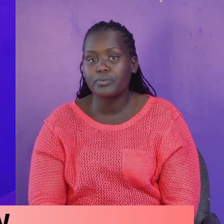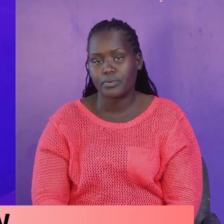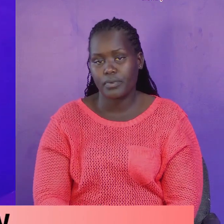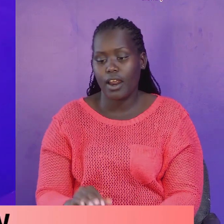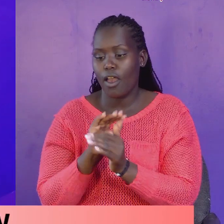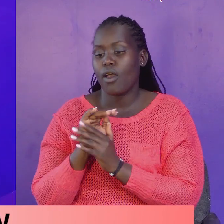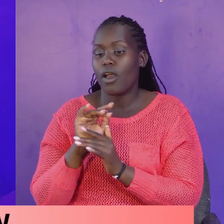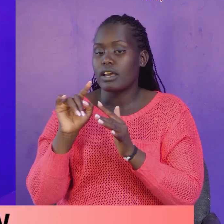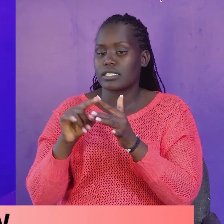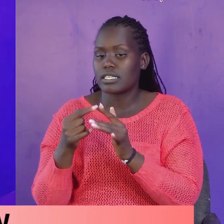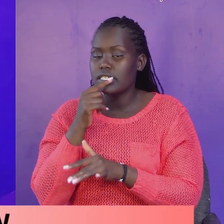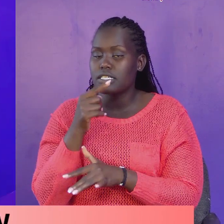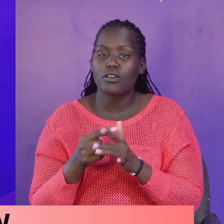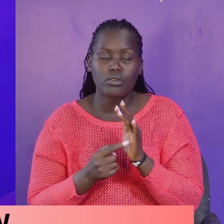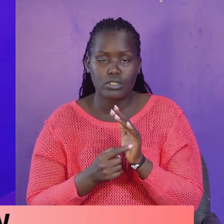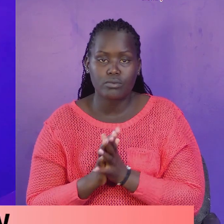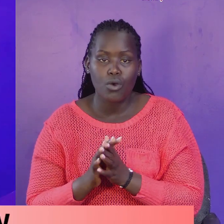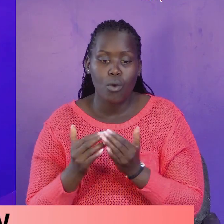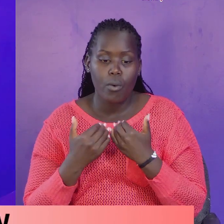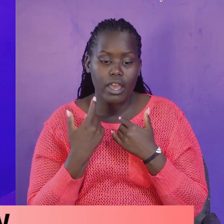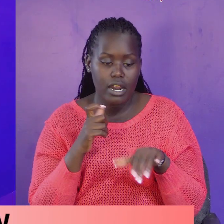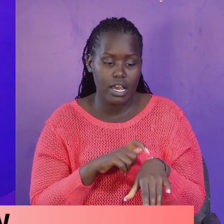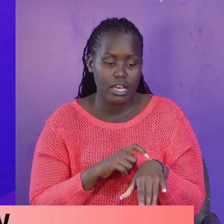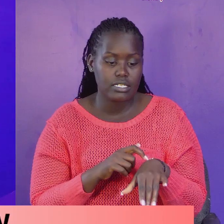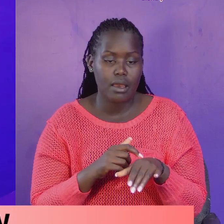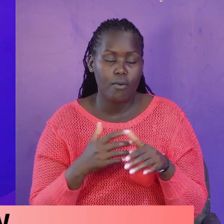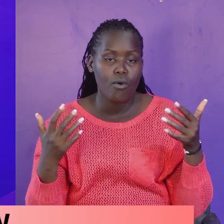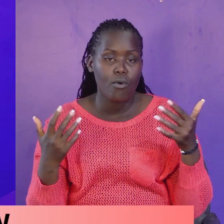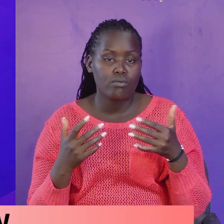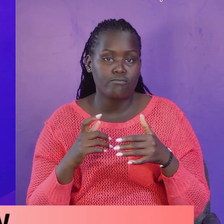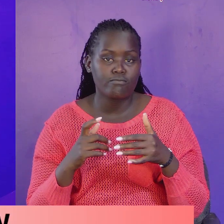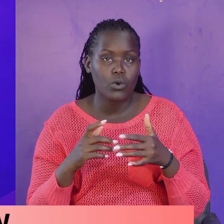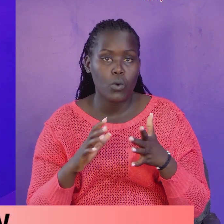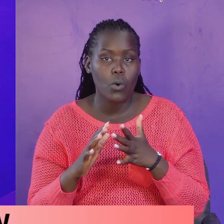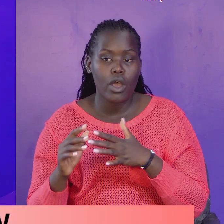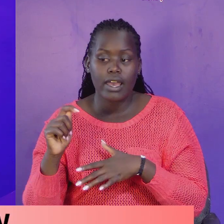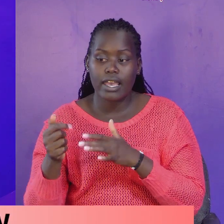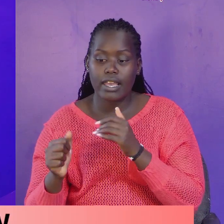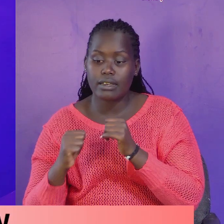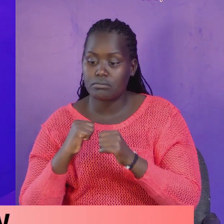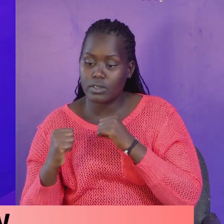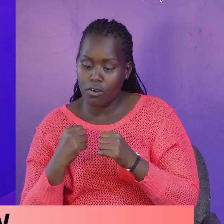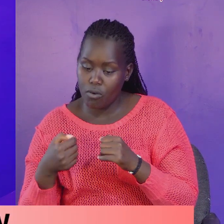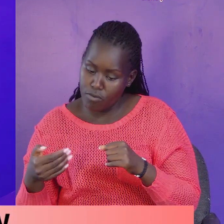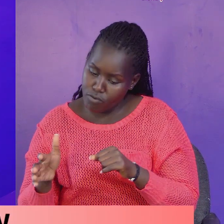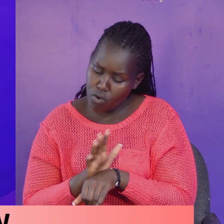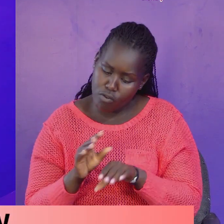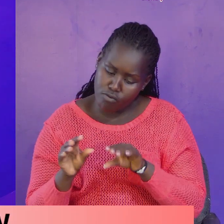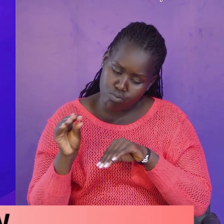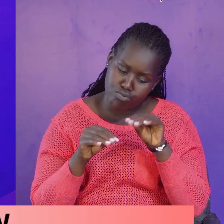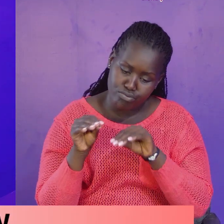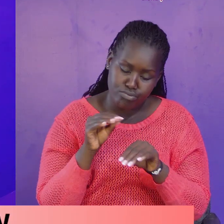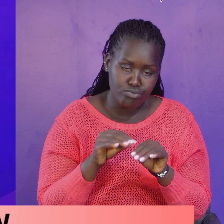I'll start by saying there was a time when Kenyan athletics was full of corruption Yeah.